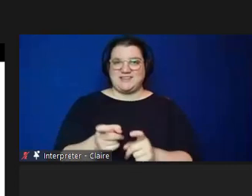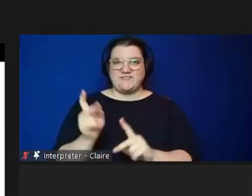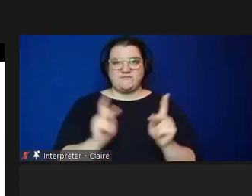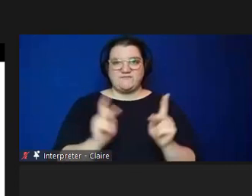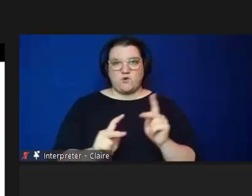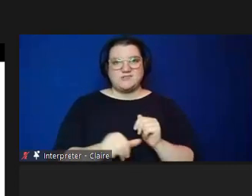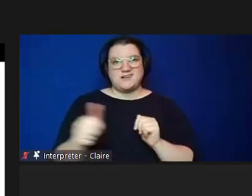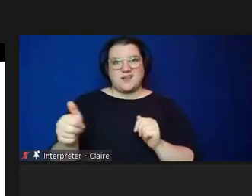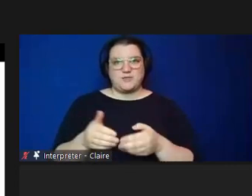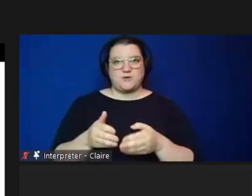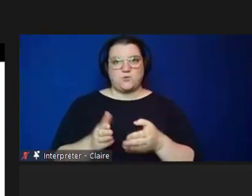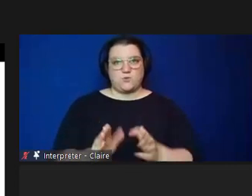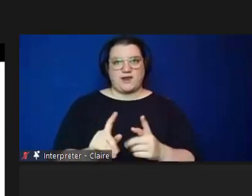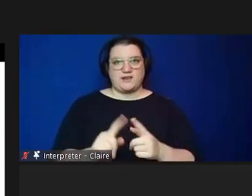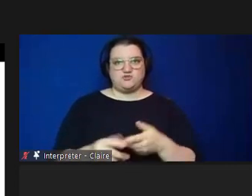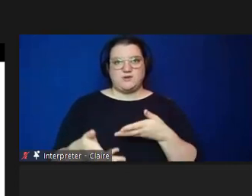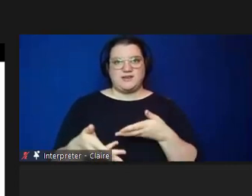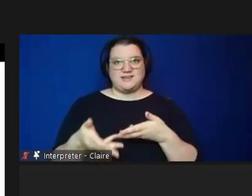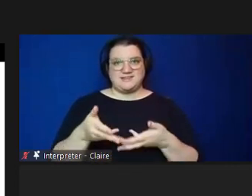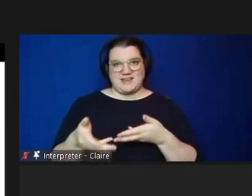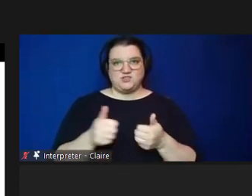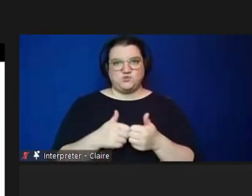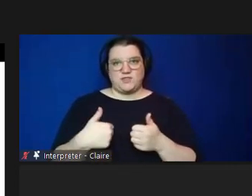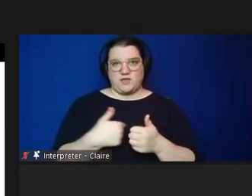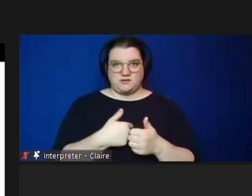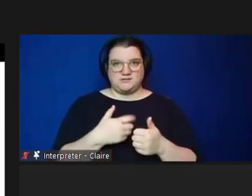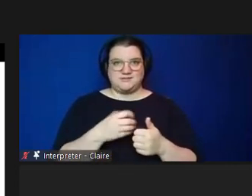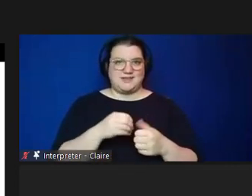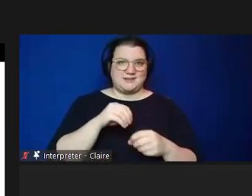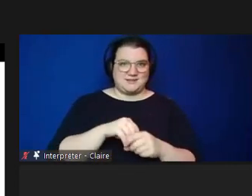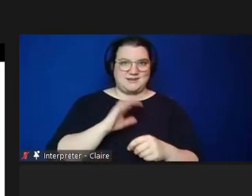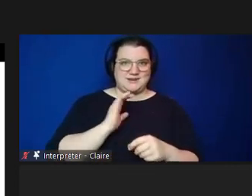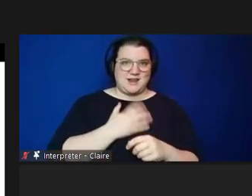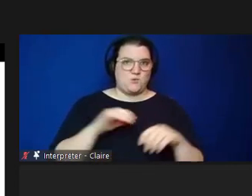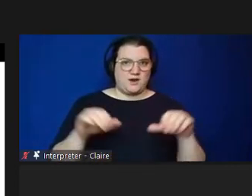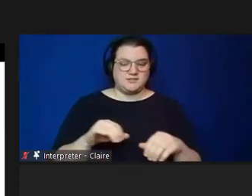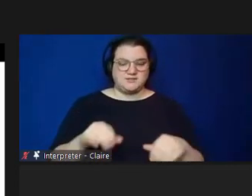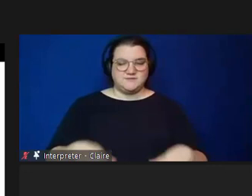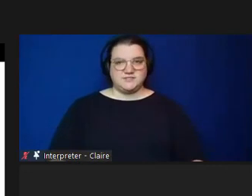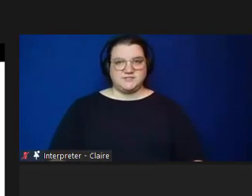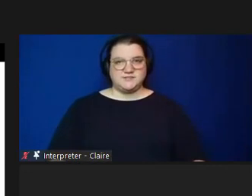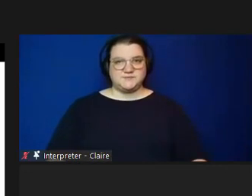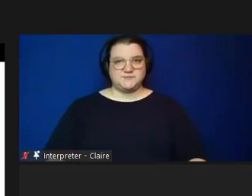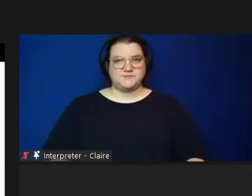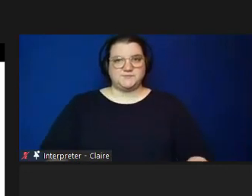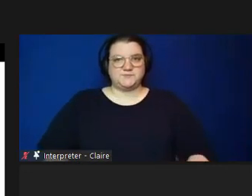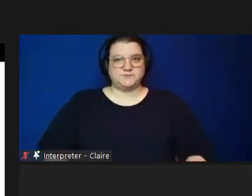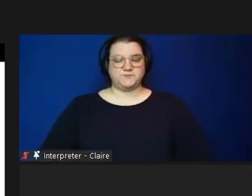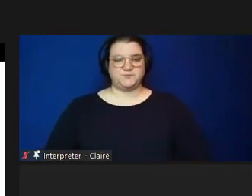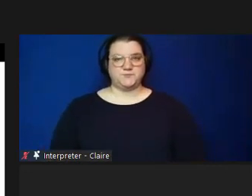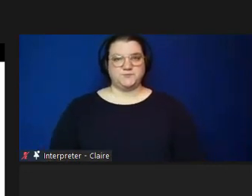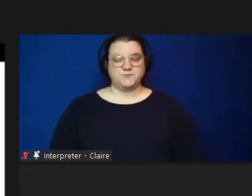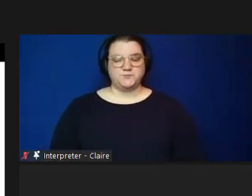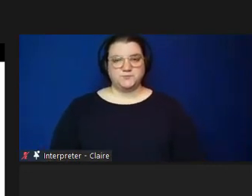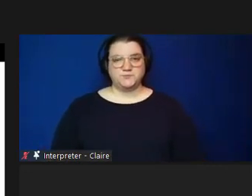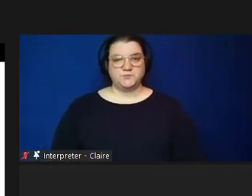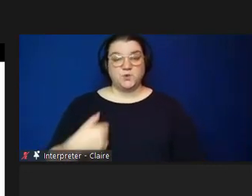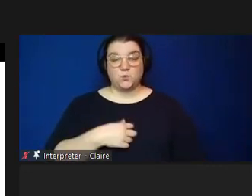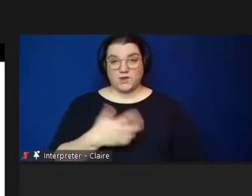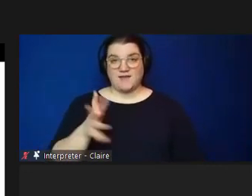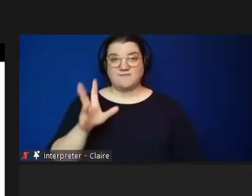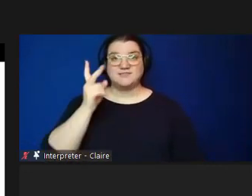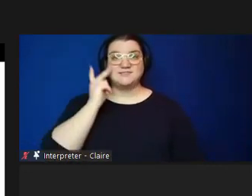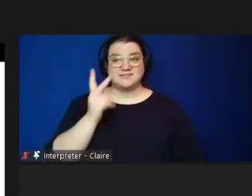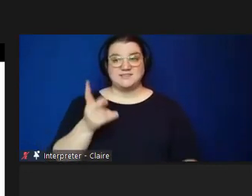another way to engage with us and in our activities. We have seen social